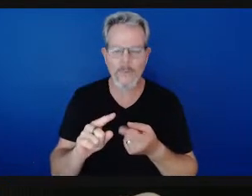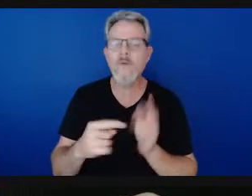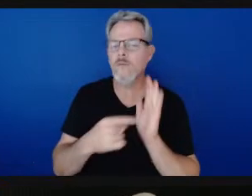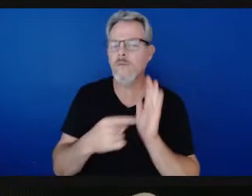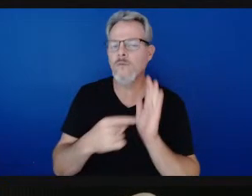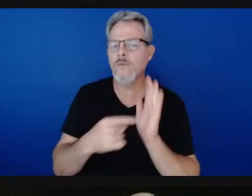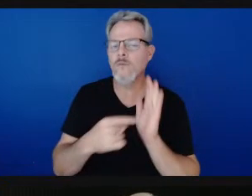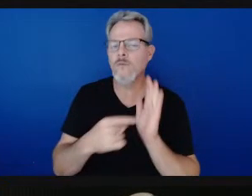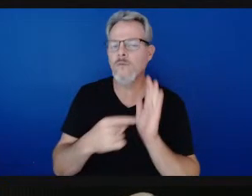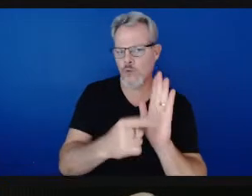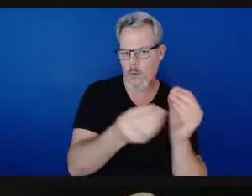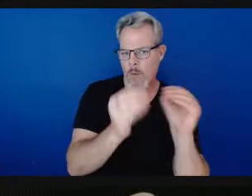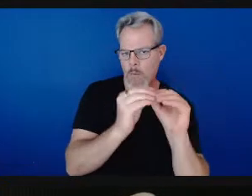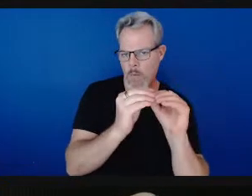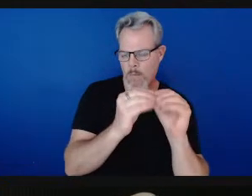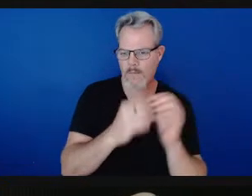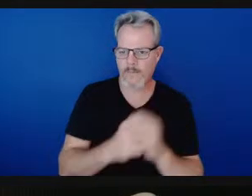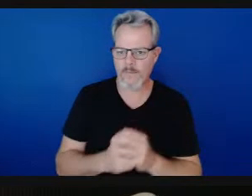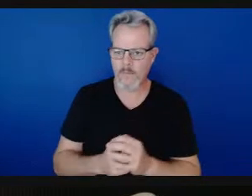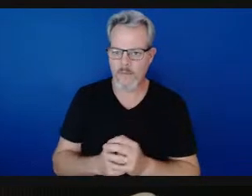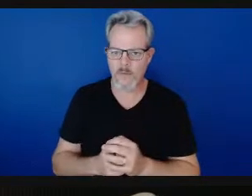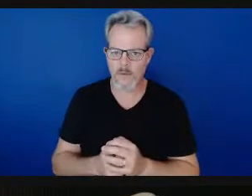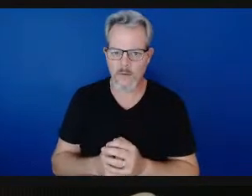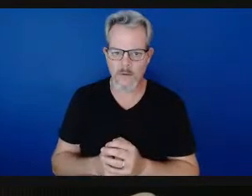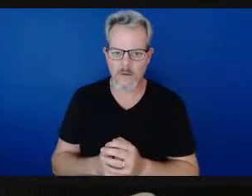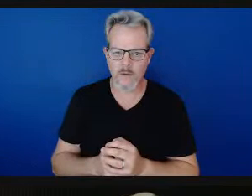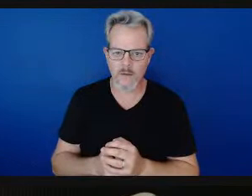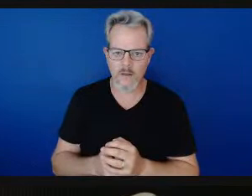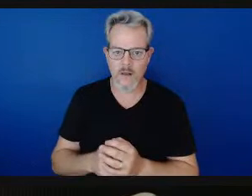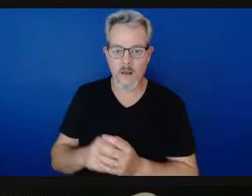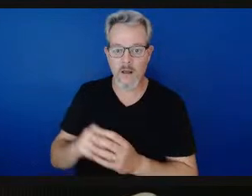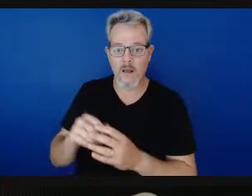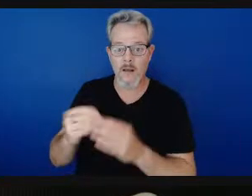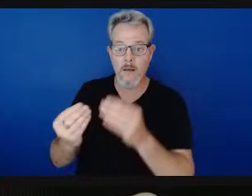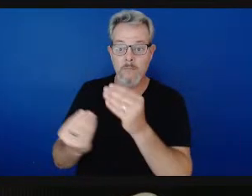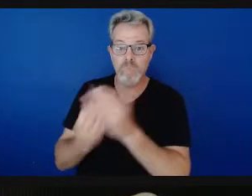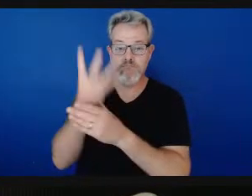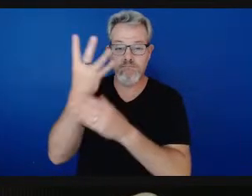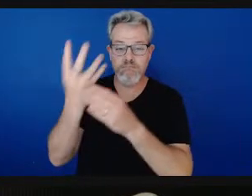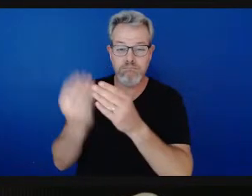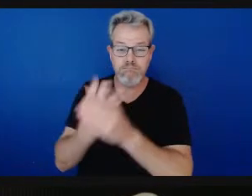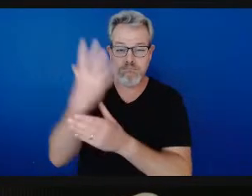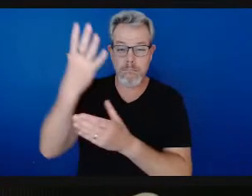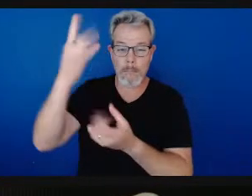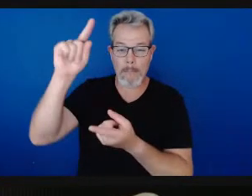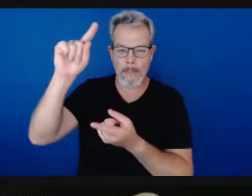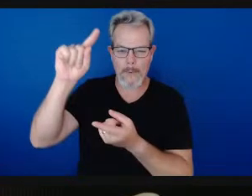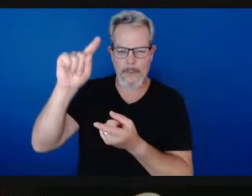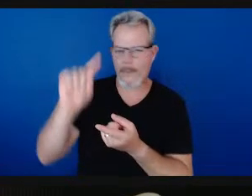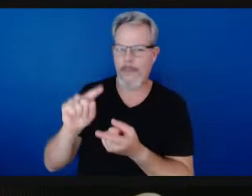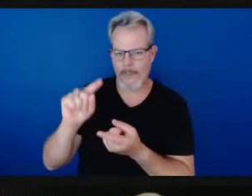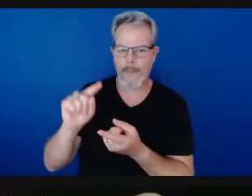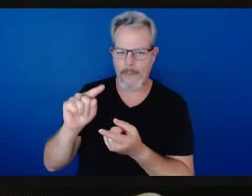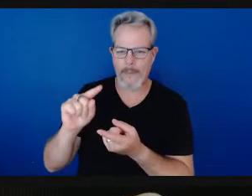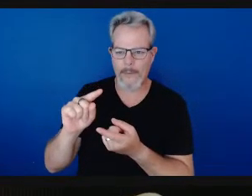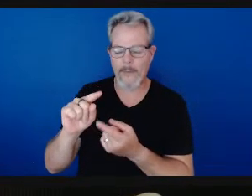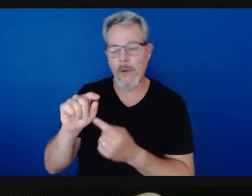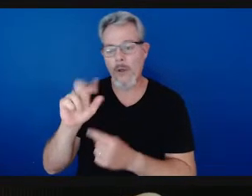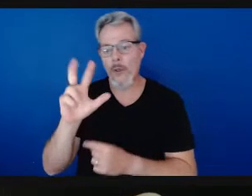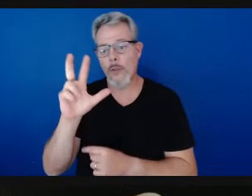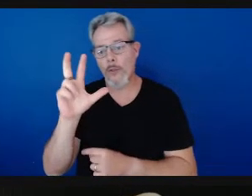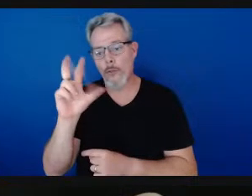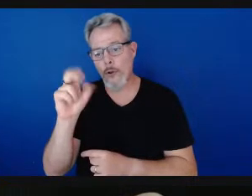shortly. They do note that the lava fountains have decreased, remain up to 10 to 15 meters, 32 to 50 feet high this